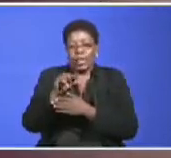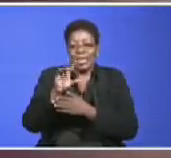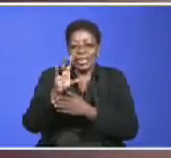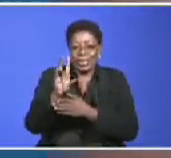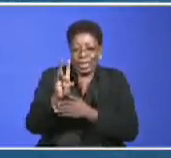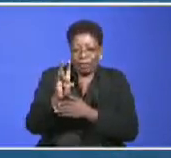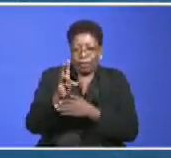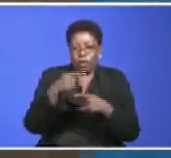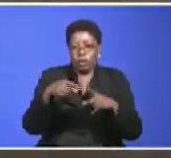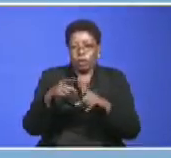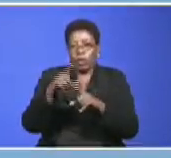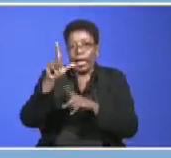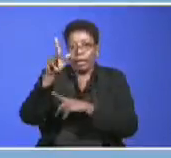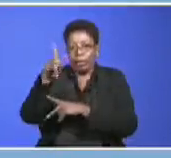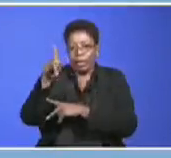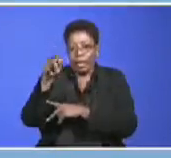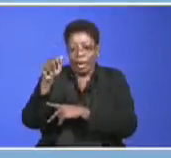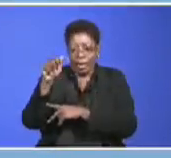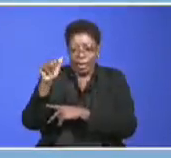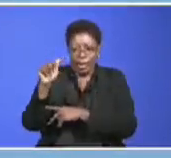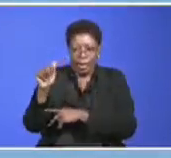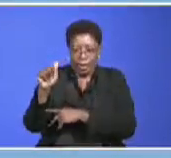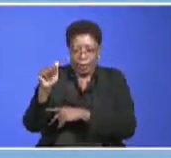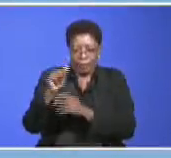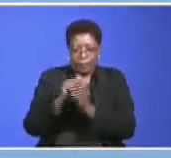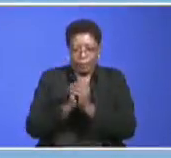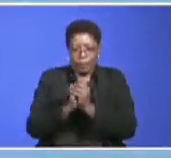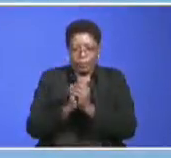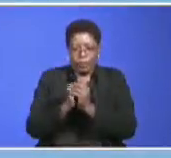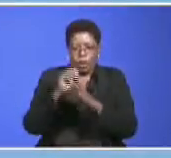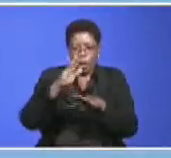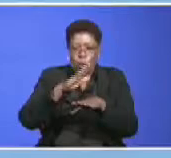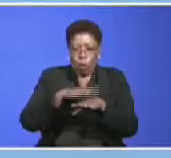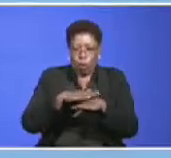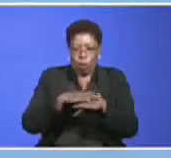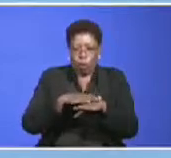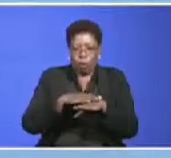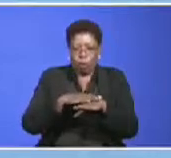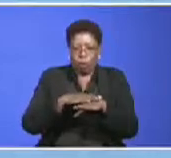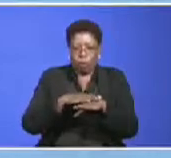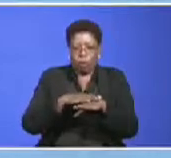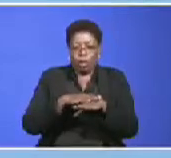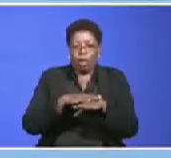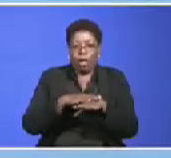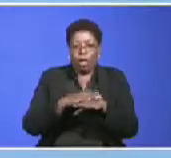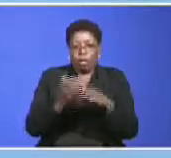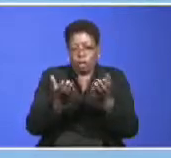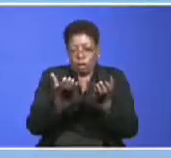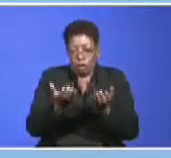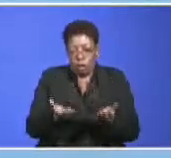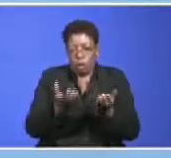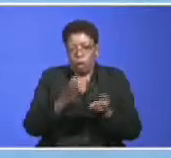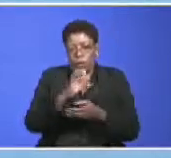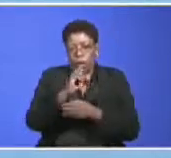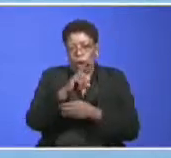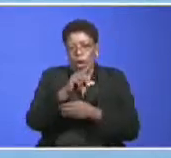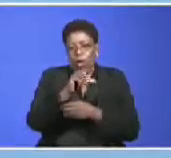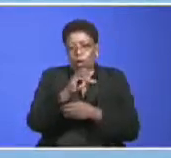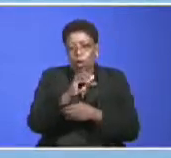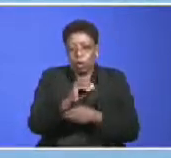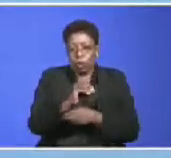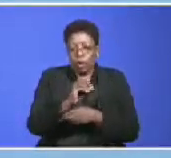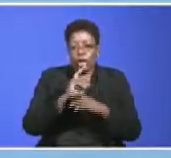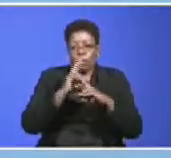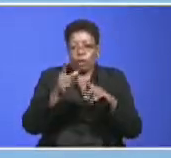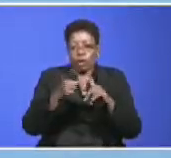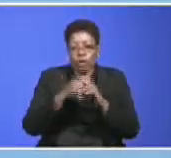en route to the Lynden Pinling International Airport. On board was a load of cargo. The pilot, however, reported to the